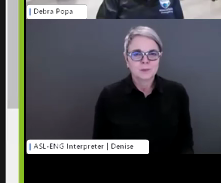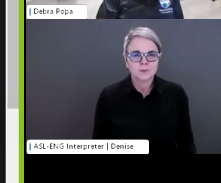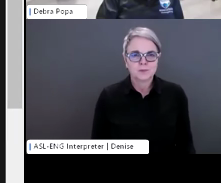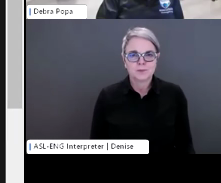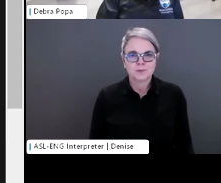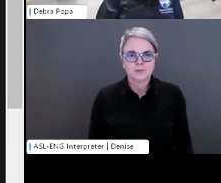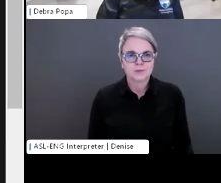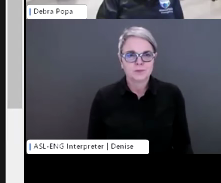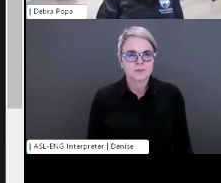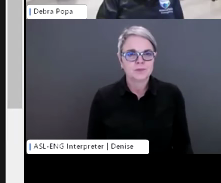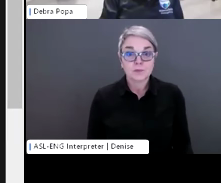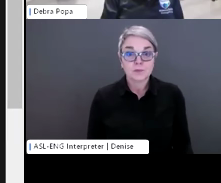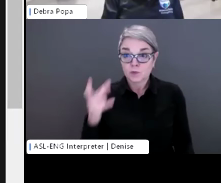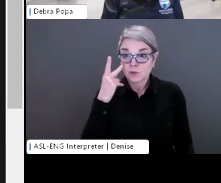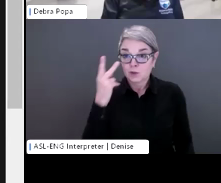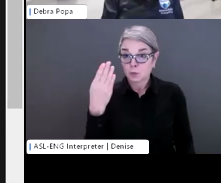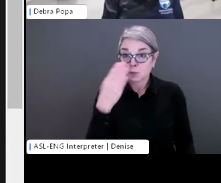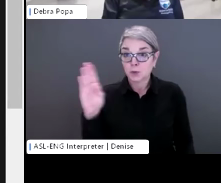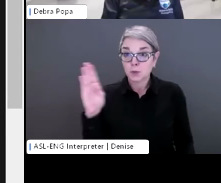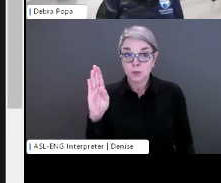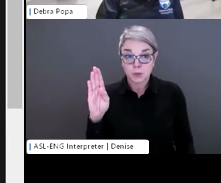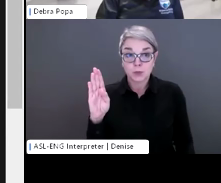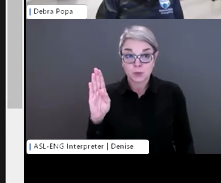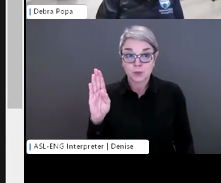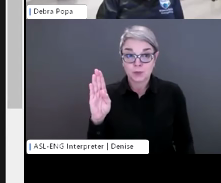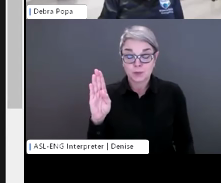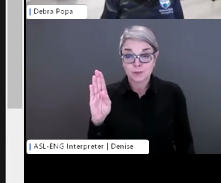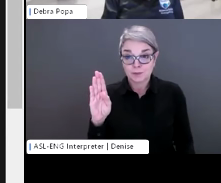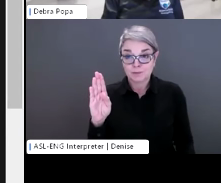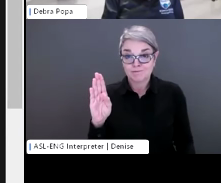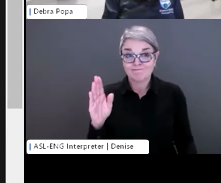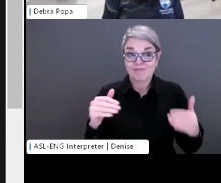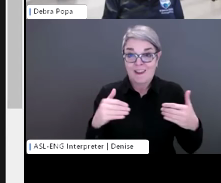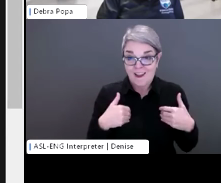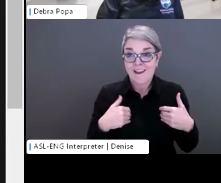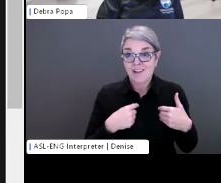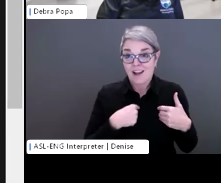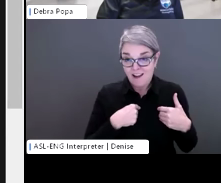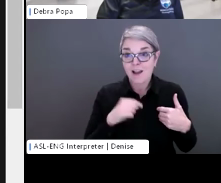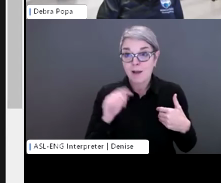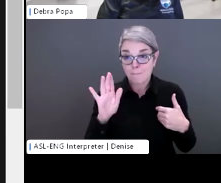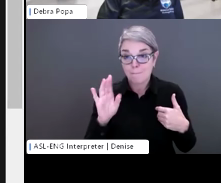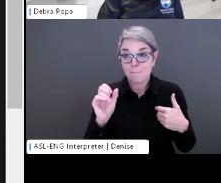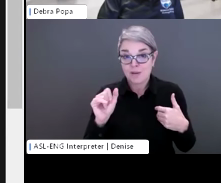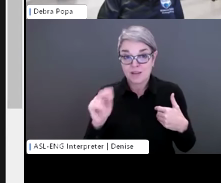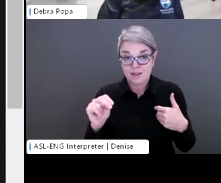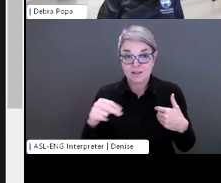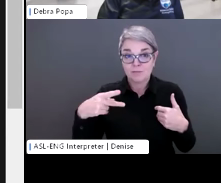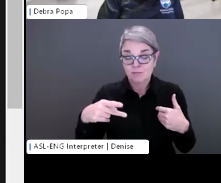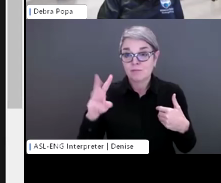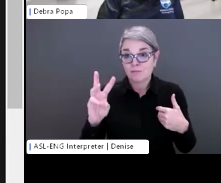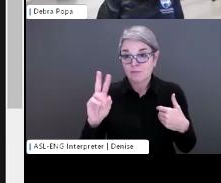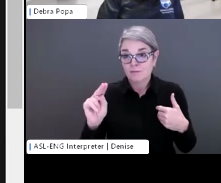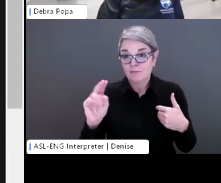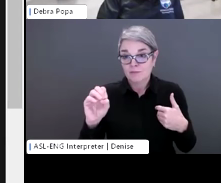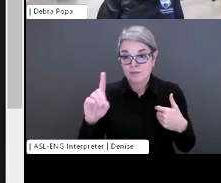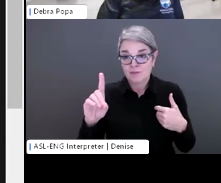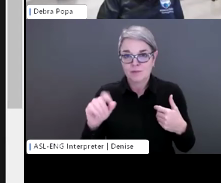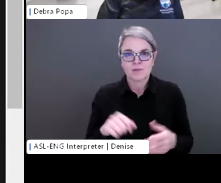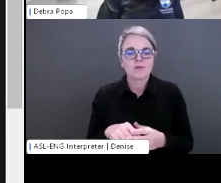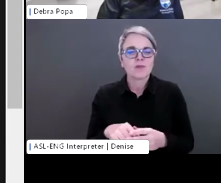Do you see my blue screen that says Have I Been Pwned? Yep, we do. So I will take one email address that I know